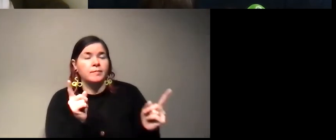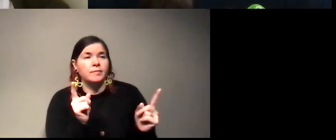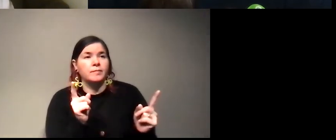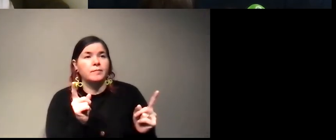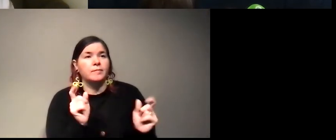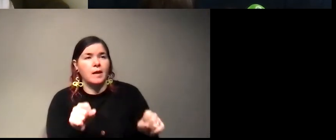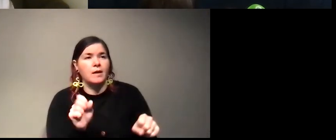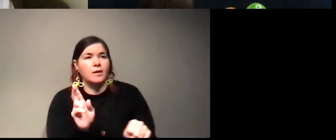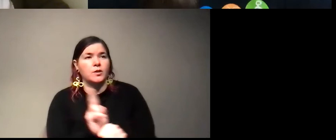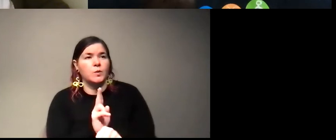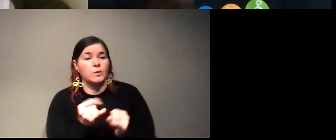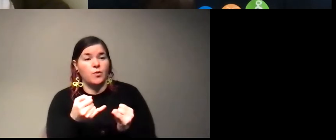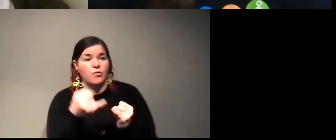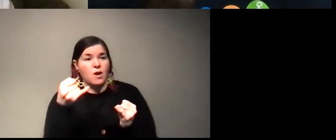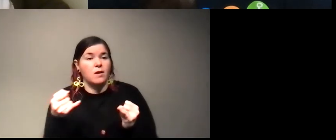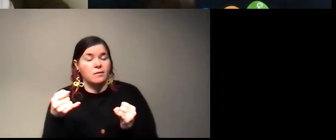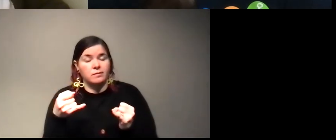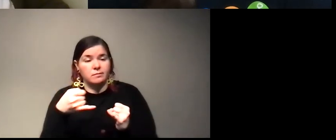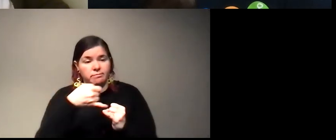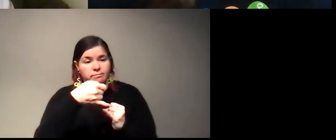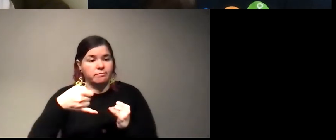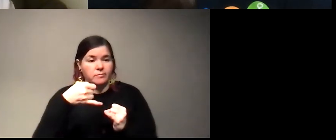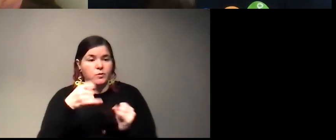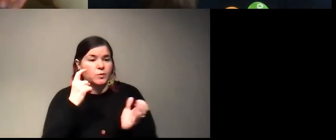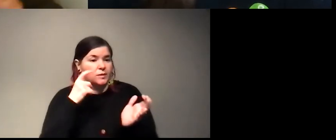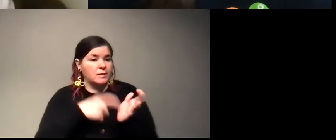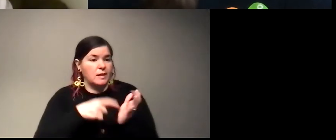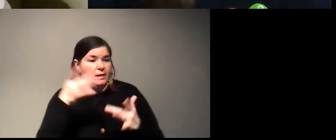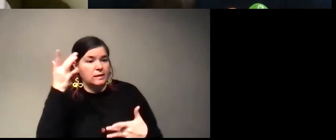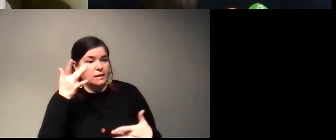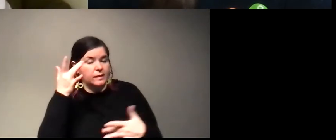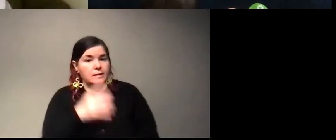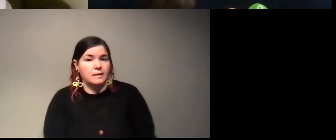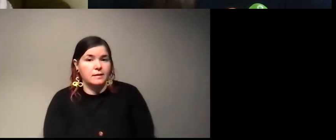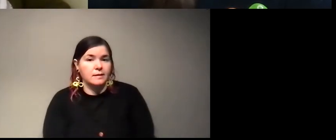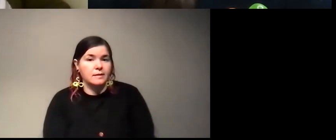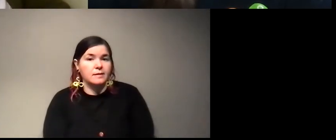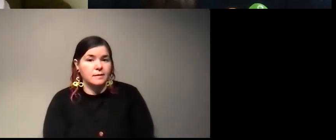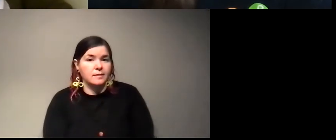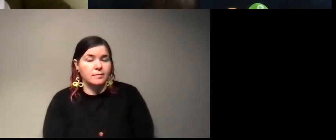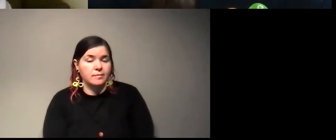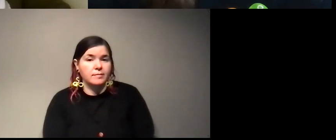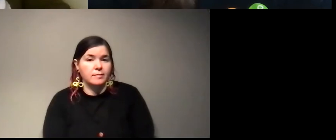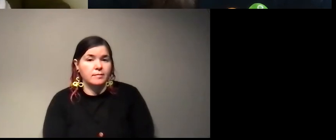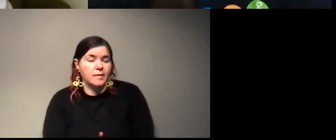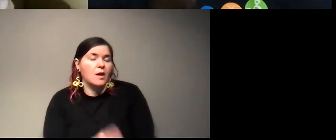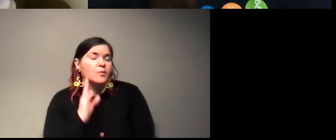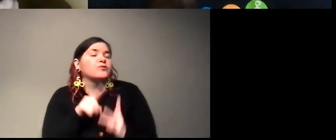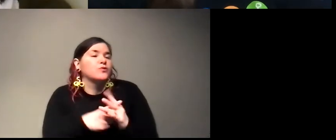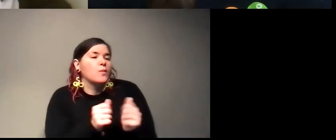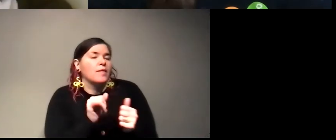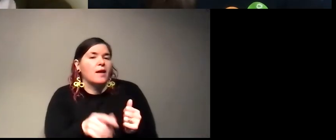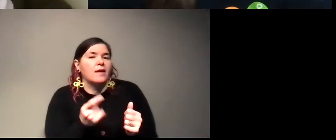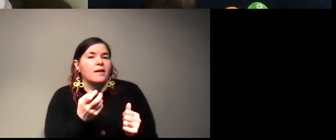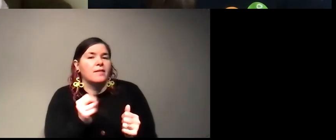can use thread to detect diseases. That would be the one thing that I would start with that and